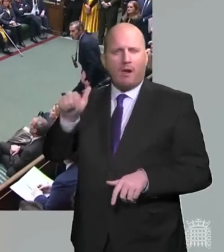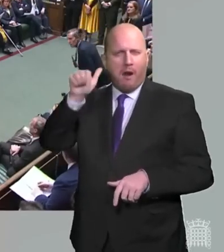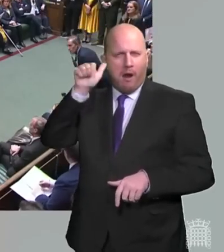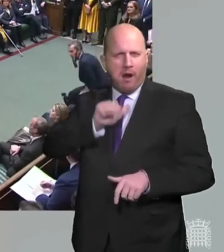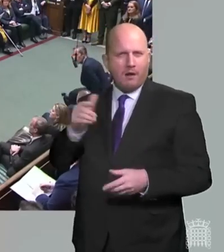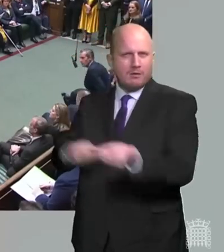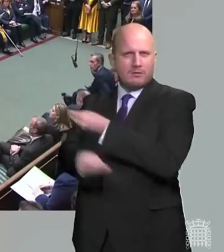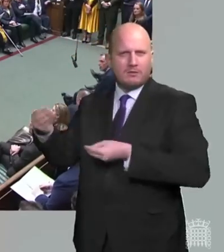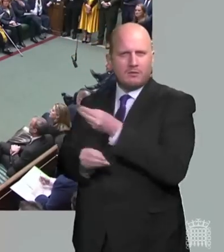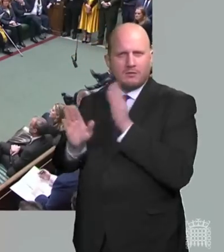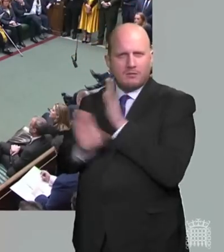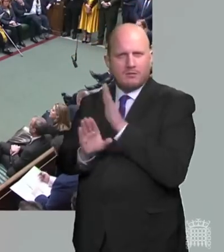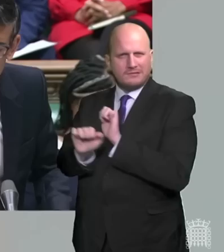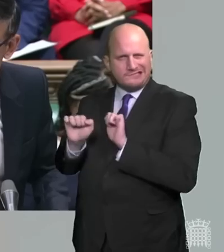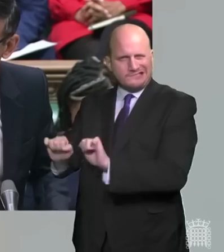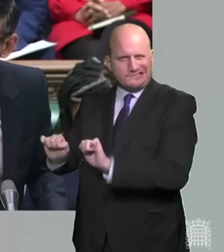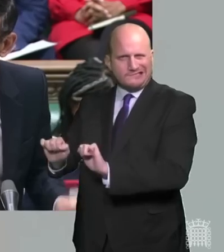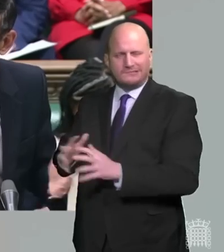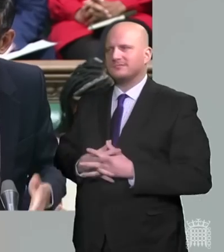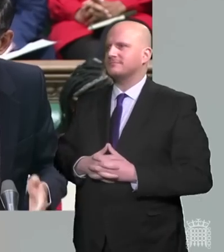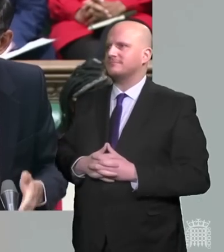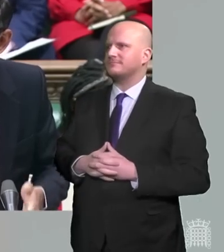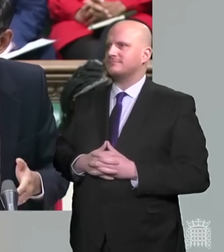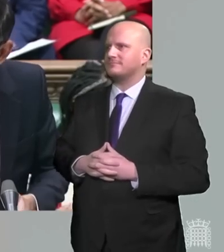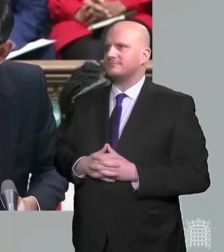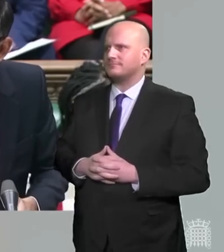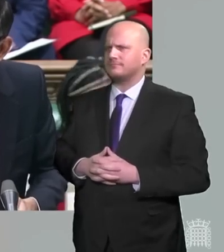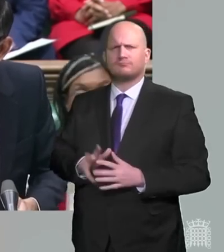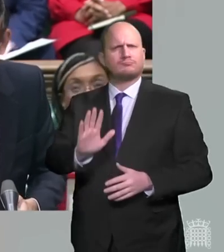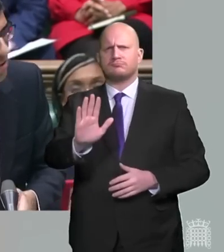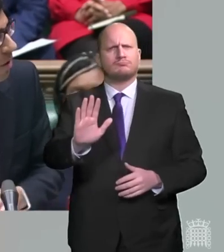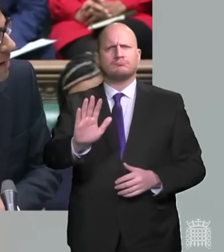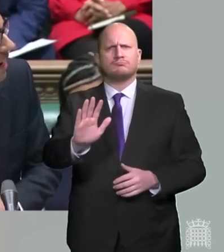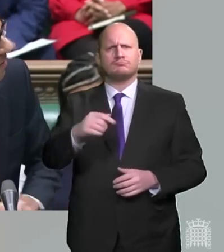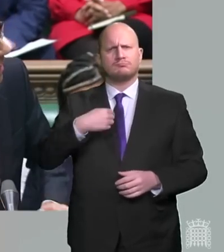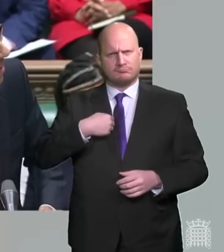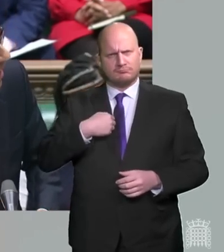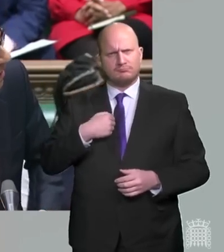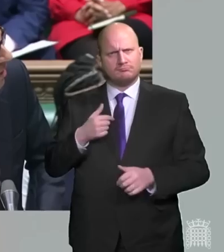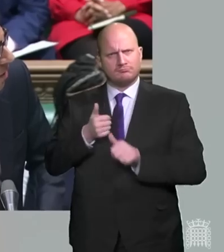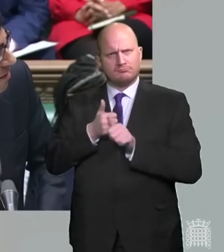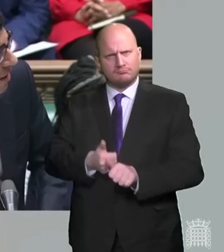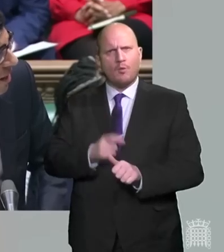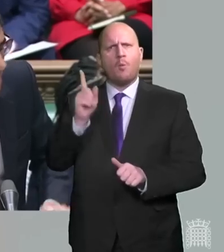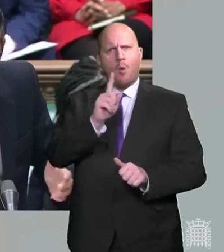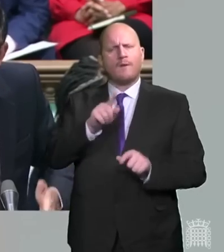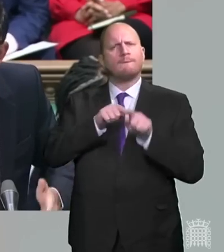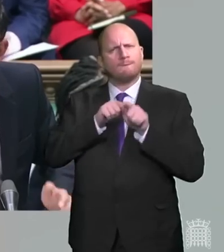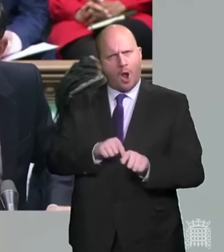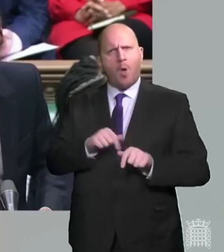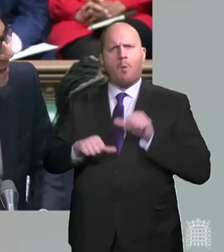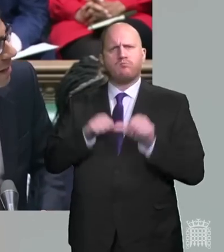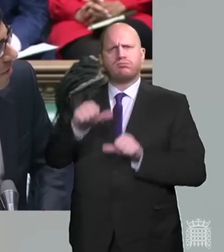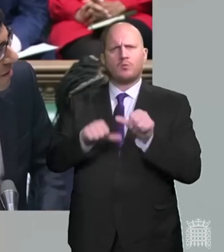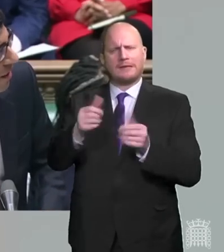Mr. Speaker, what I'm standing up for is proper due process. That's why we have an independent adviser. It's right